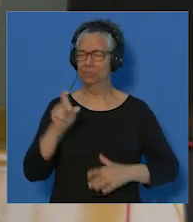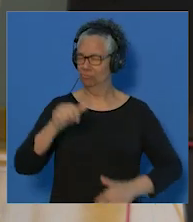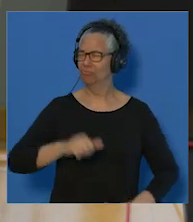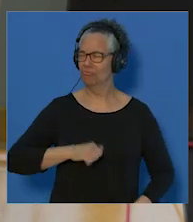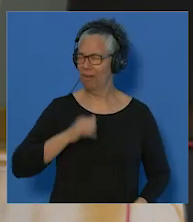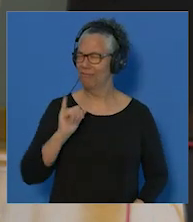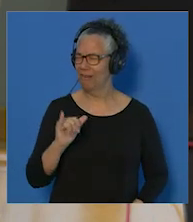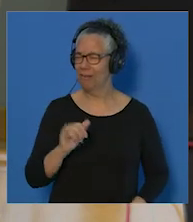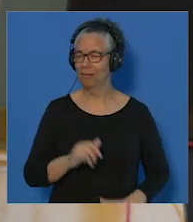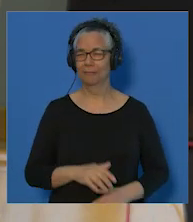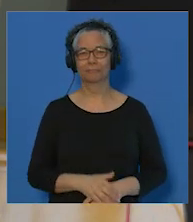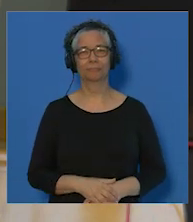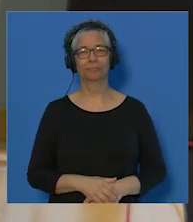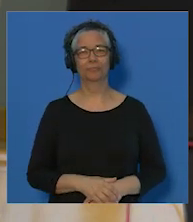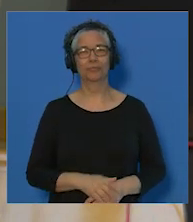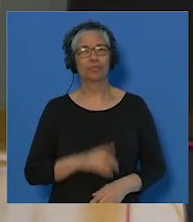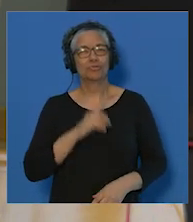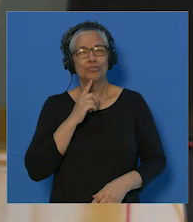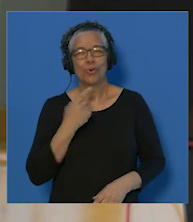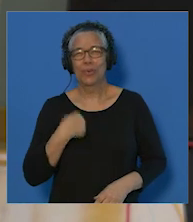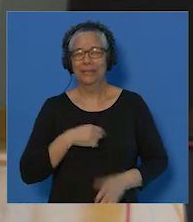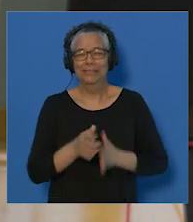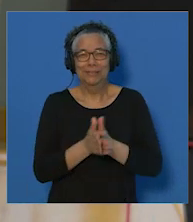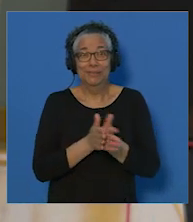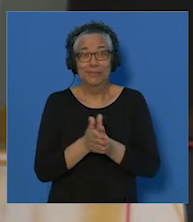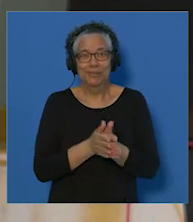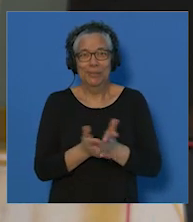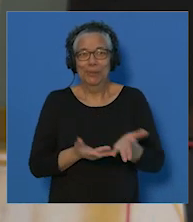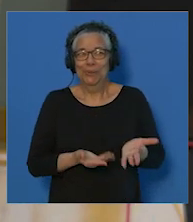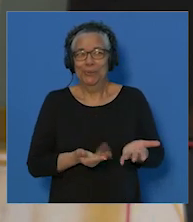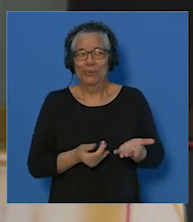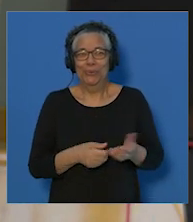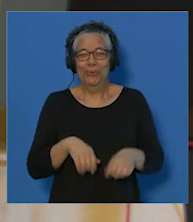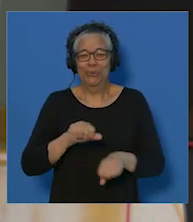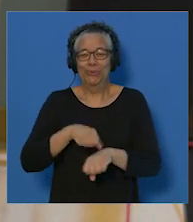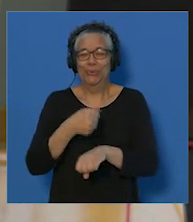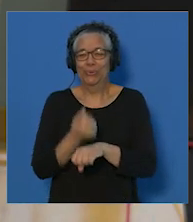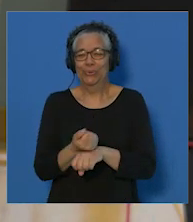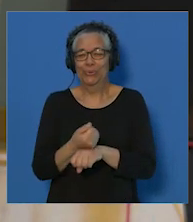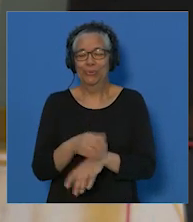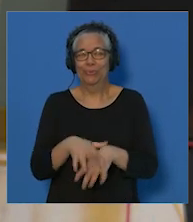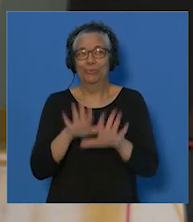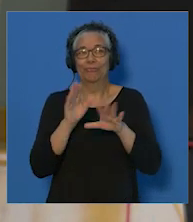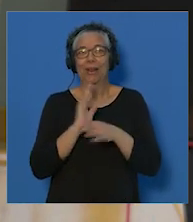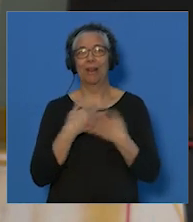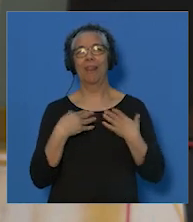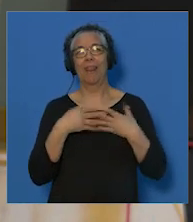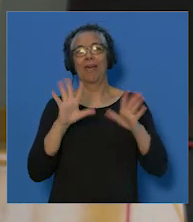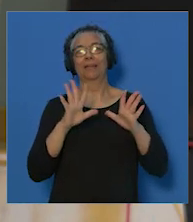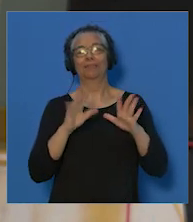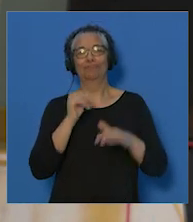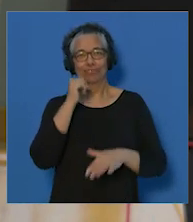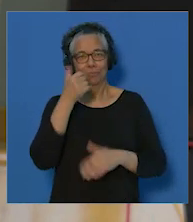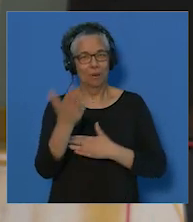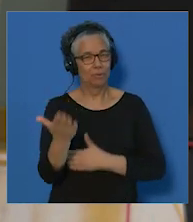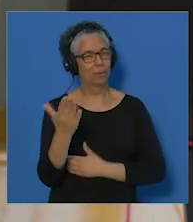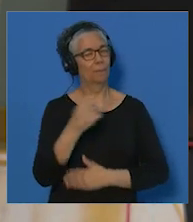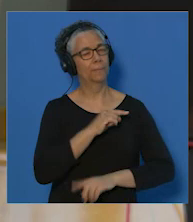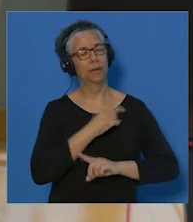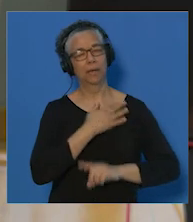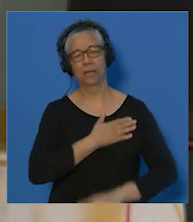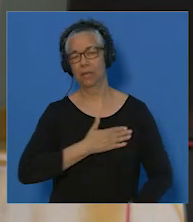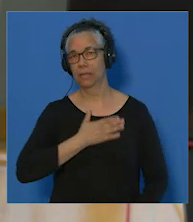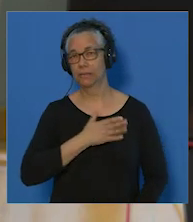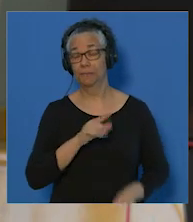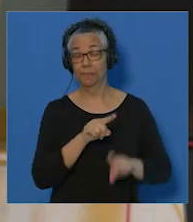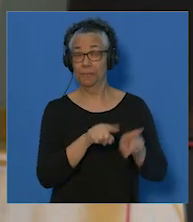us eagerly are awaiting the lifting of the sheltering in place tomorrow morning. But please, as the Premier and I have already said, this